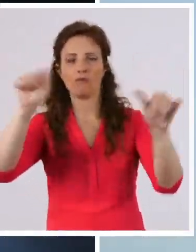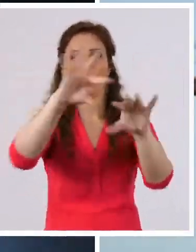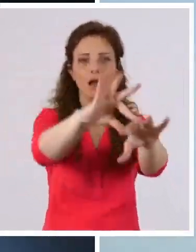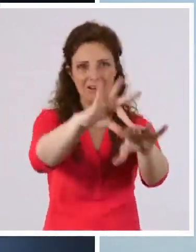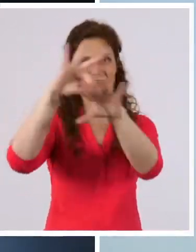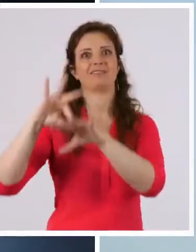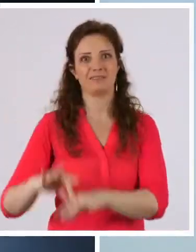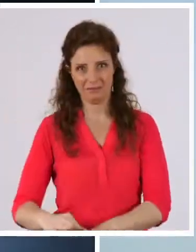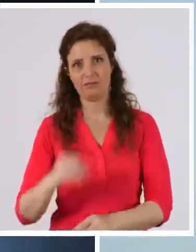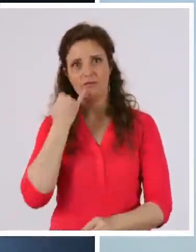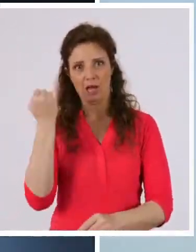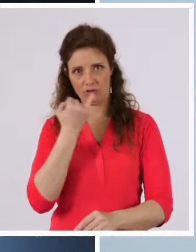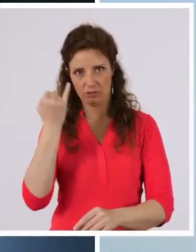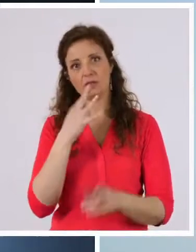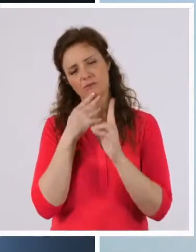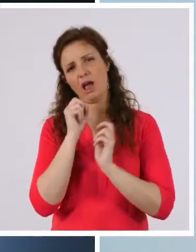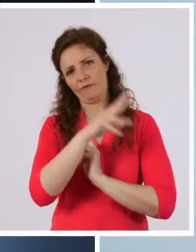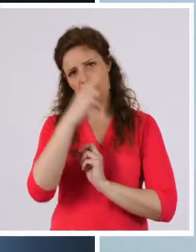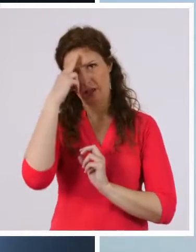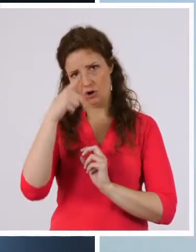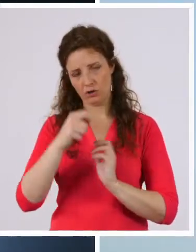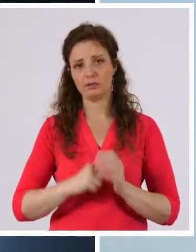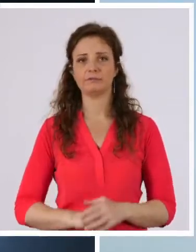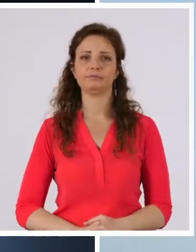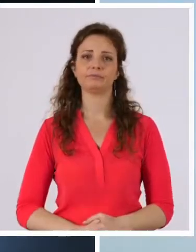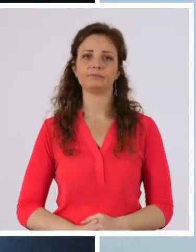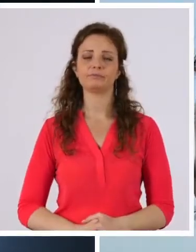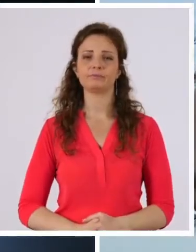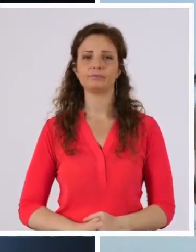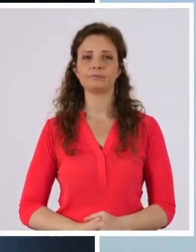operations, find them and take them back to you.